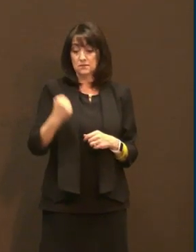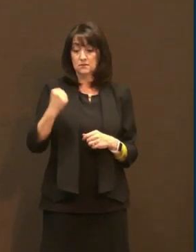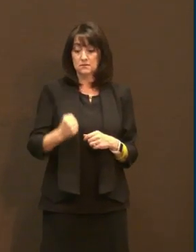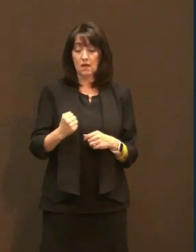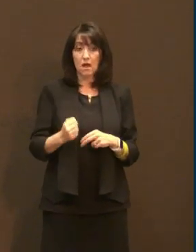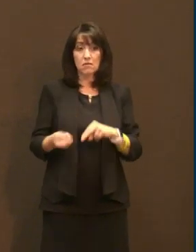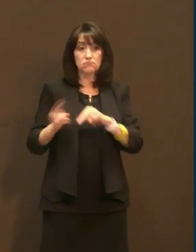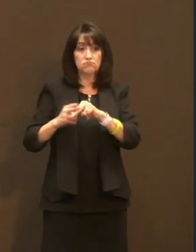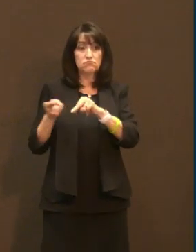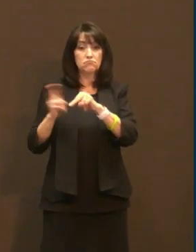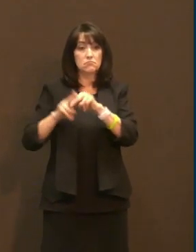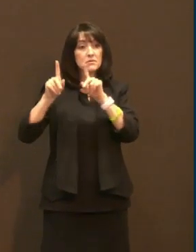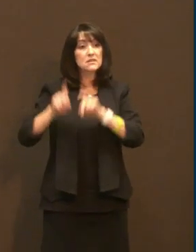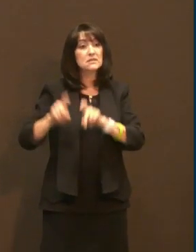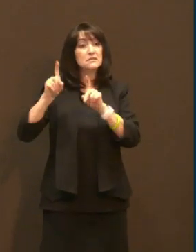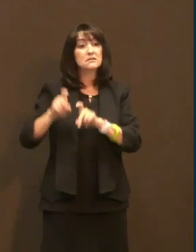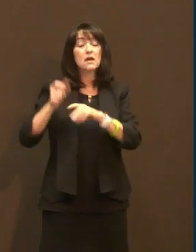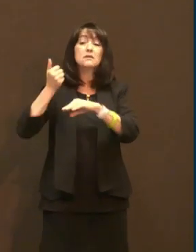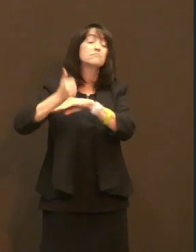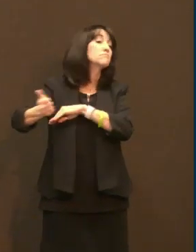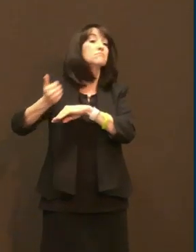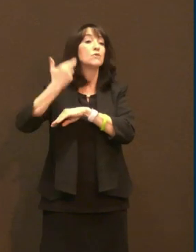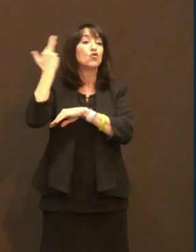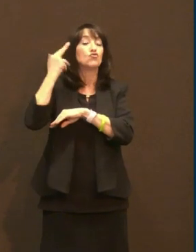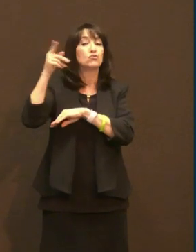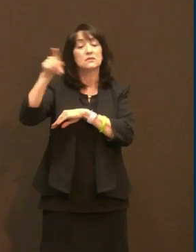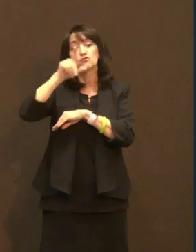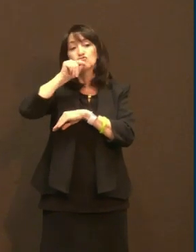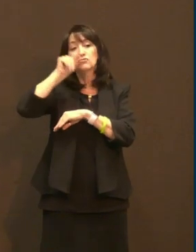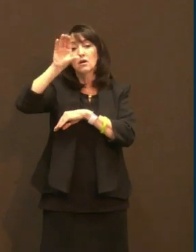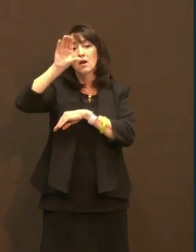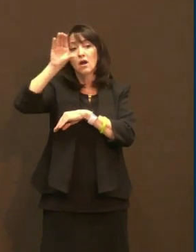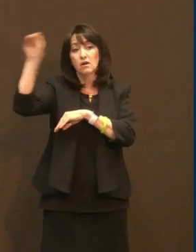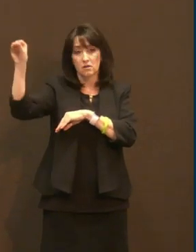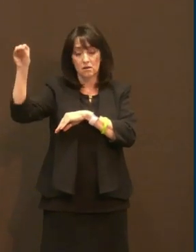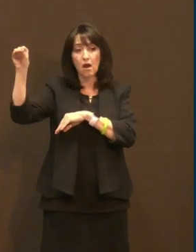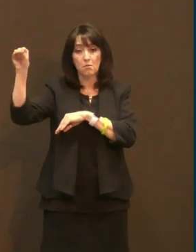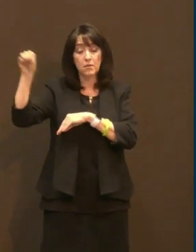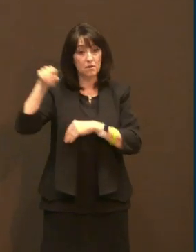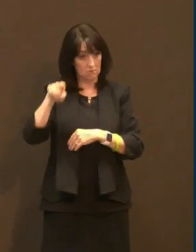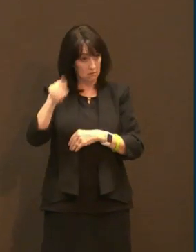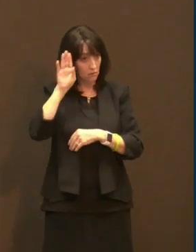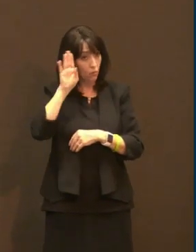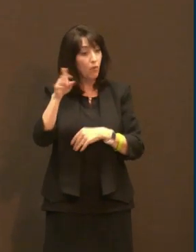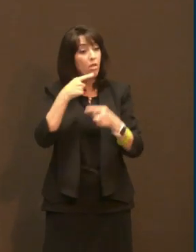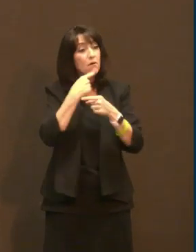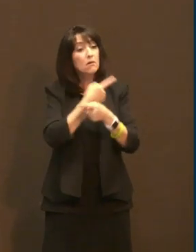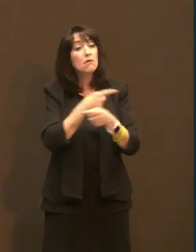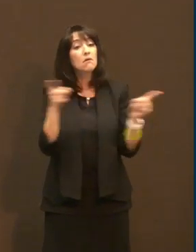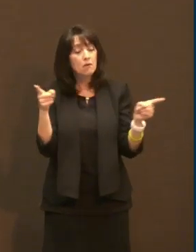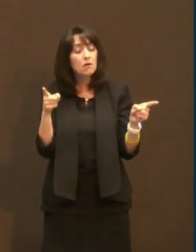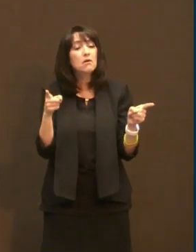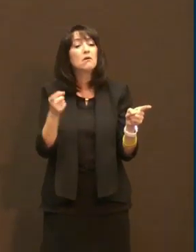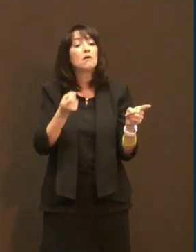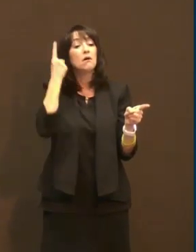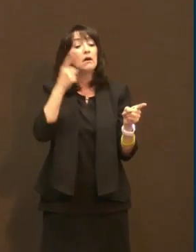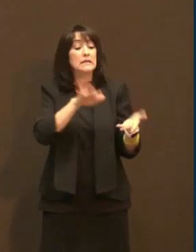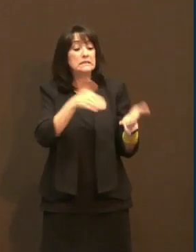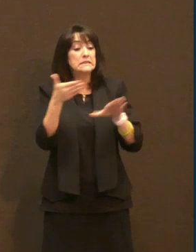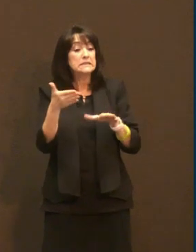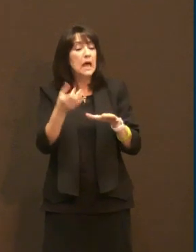around the poultry industry, will the state release numbers of cases or deaths associated with specific processing plants? Yeah, I know that I